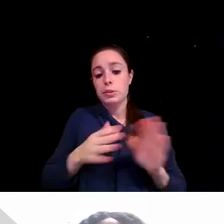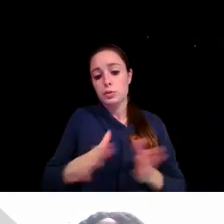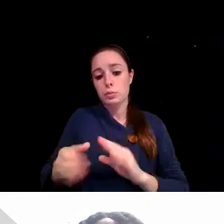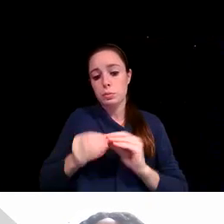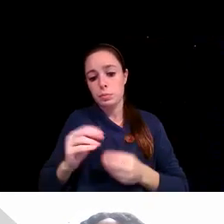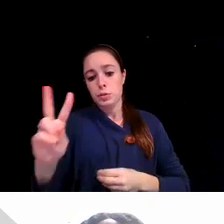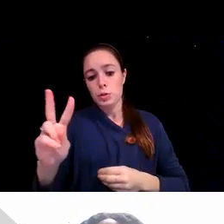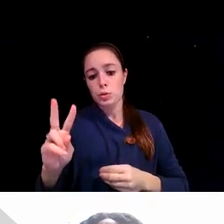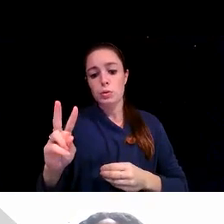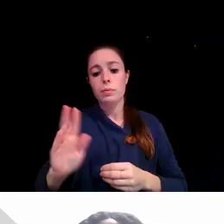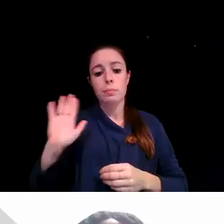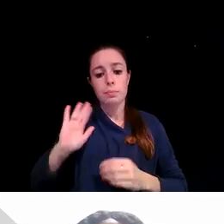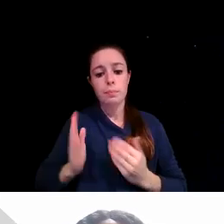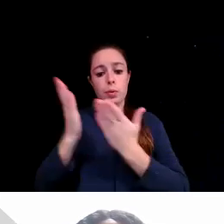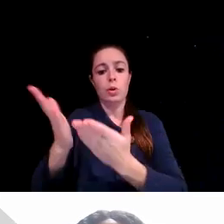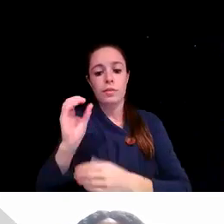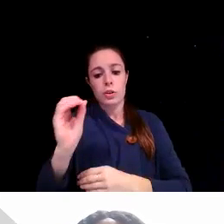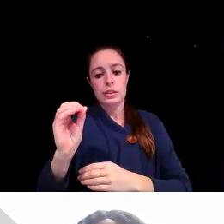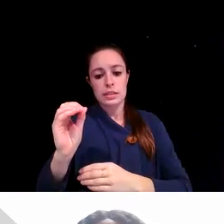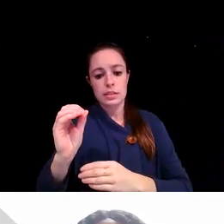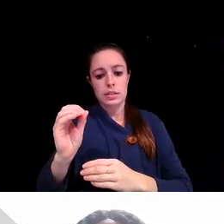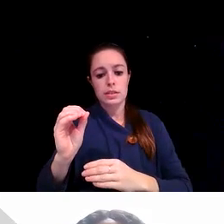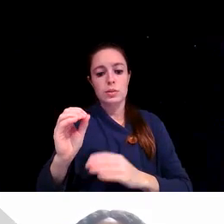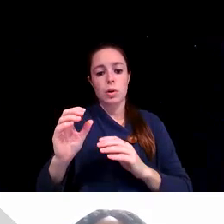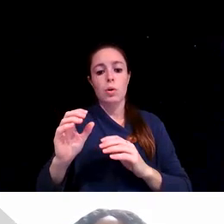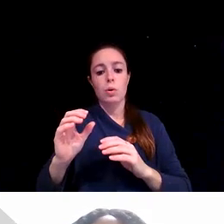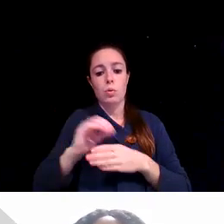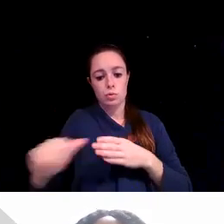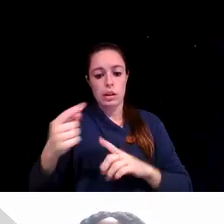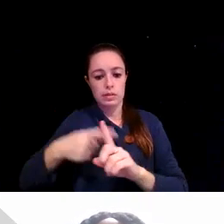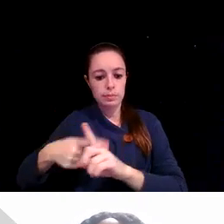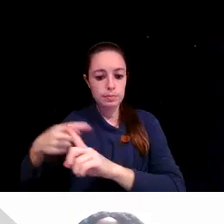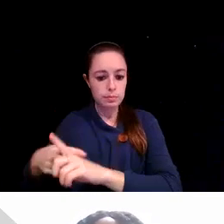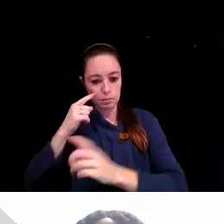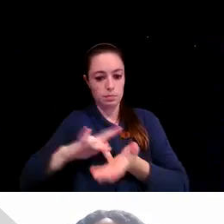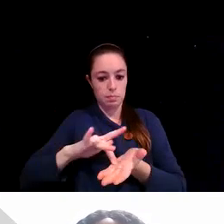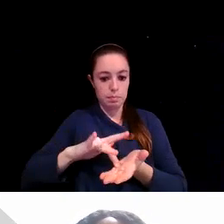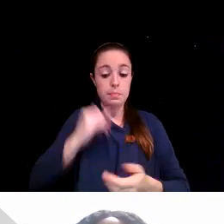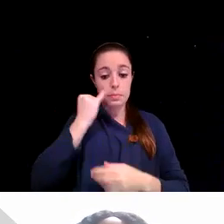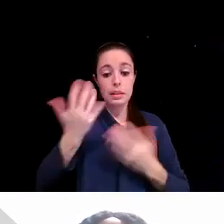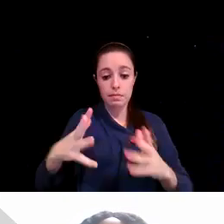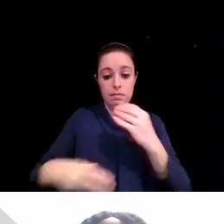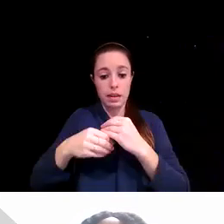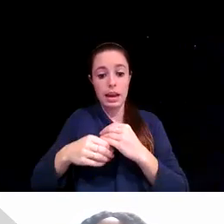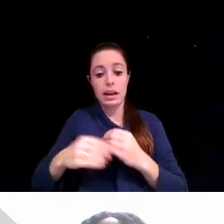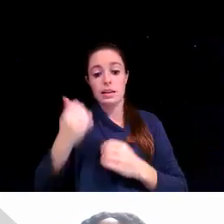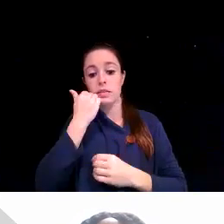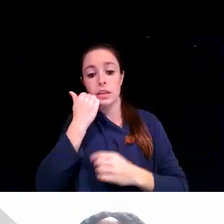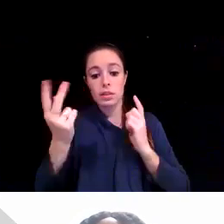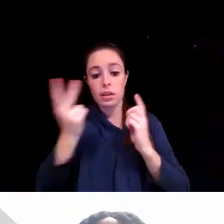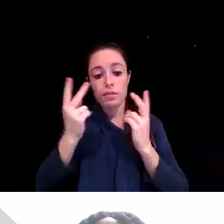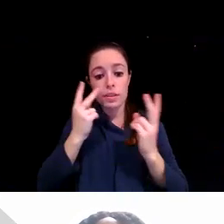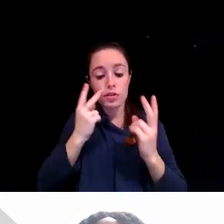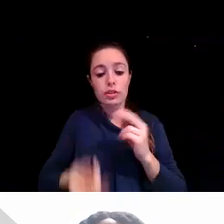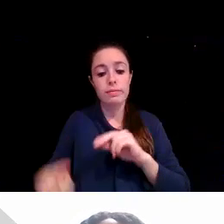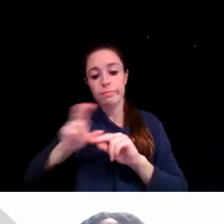at $0 monthly premium for medical coverage only. If you are dental and vision, you go by the